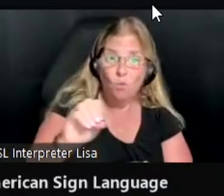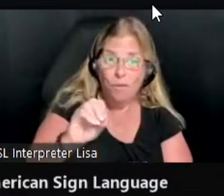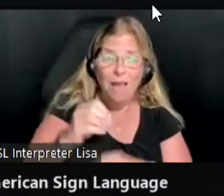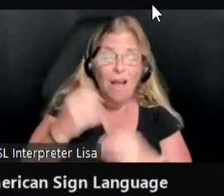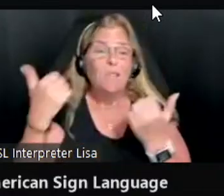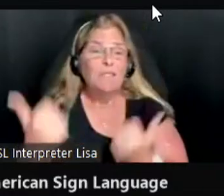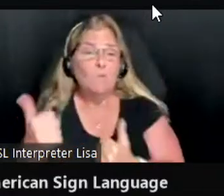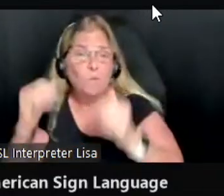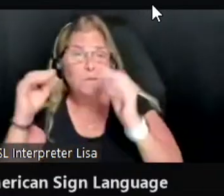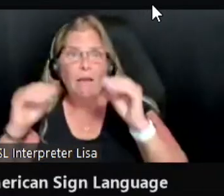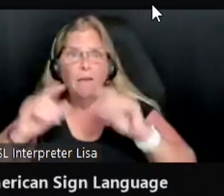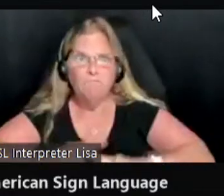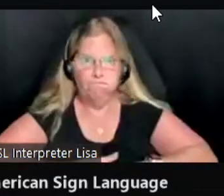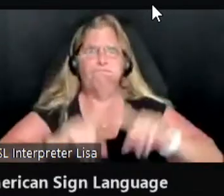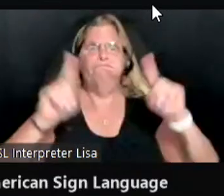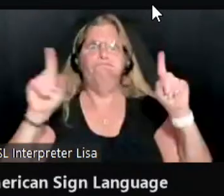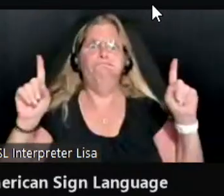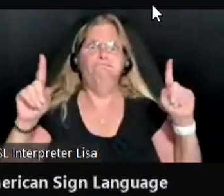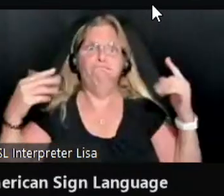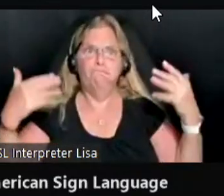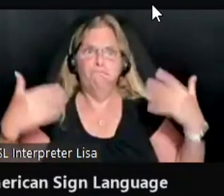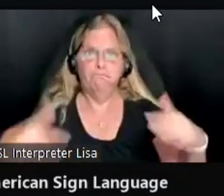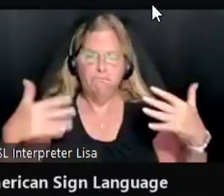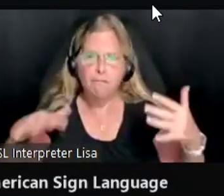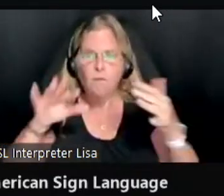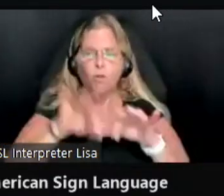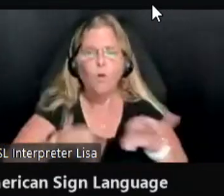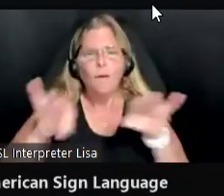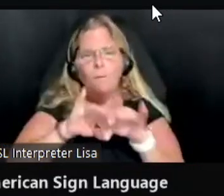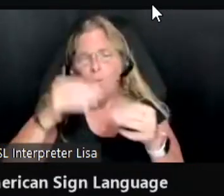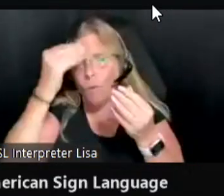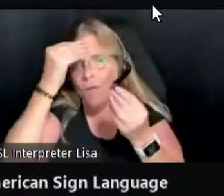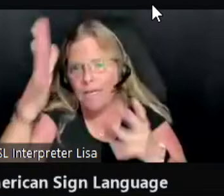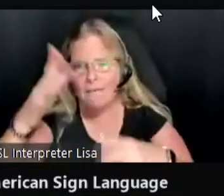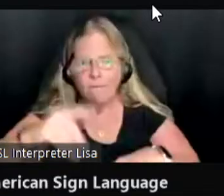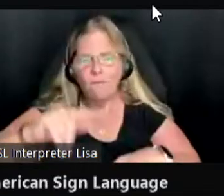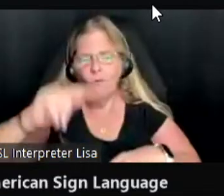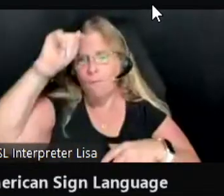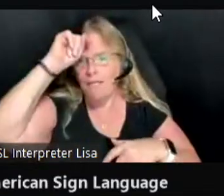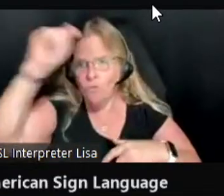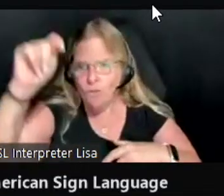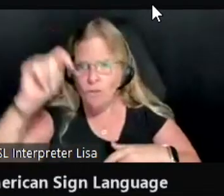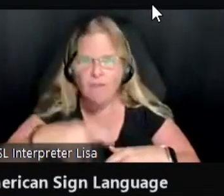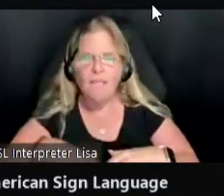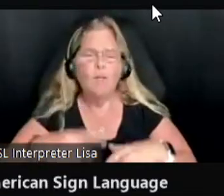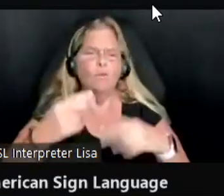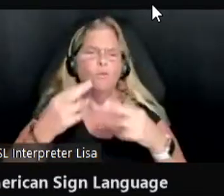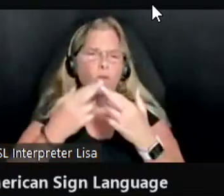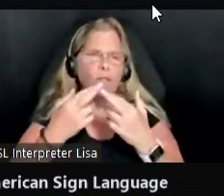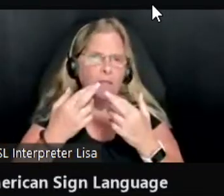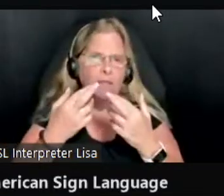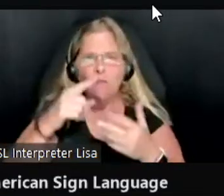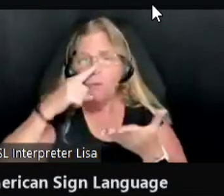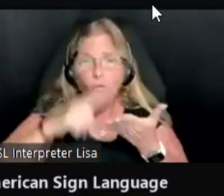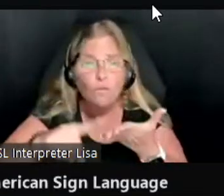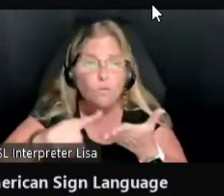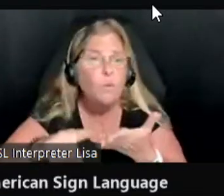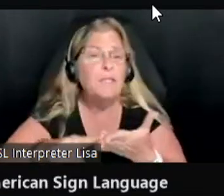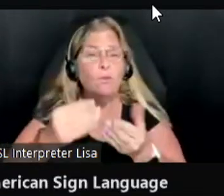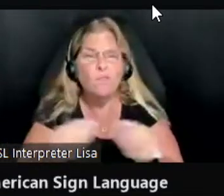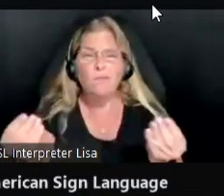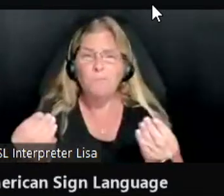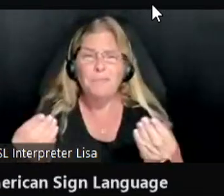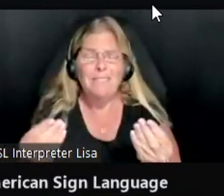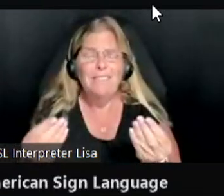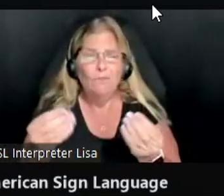sure that the information and theories and research and instructional materials are very